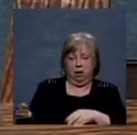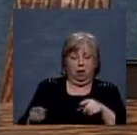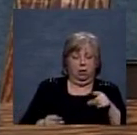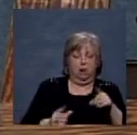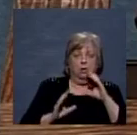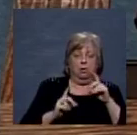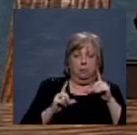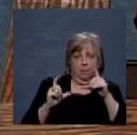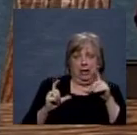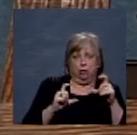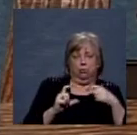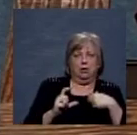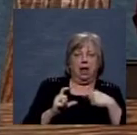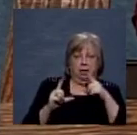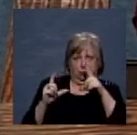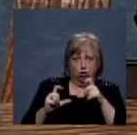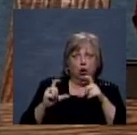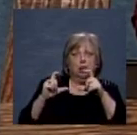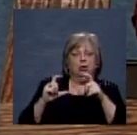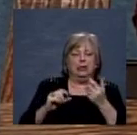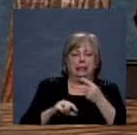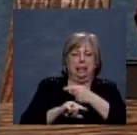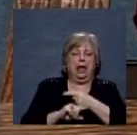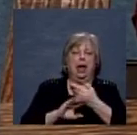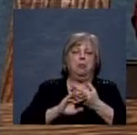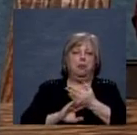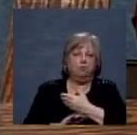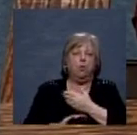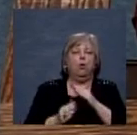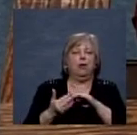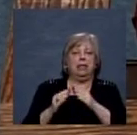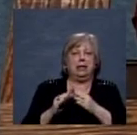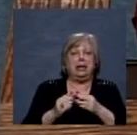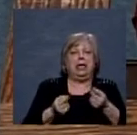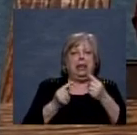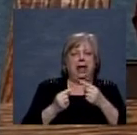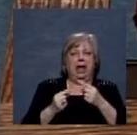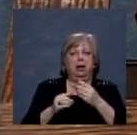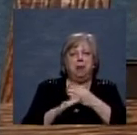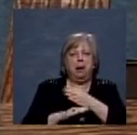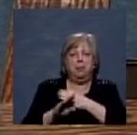pictures today before the city came and boarded the house up.